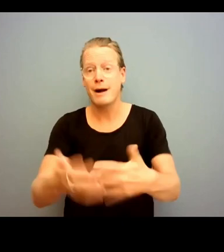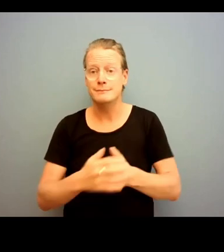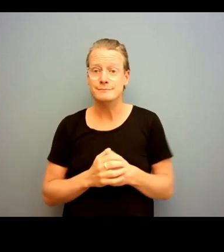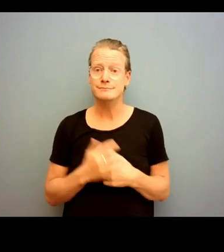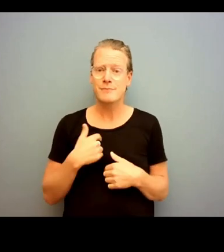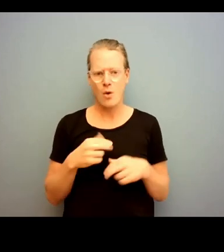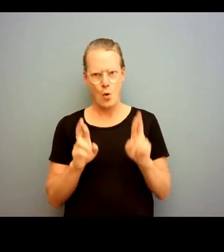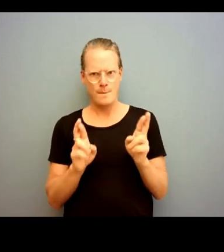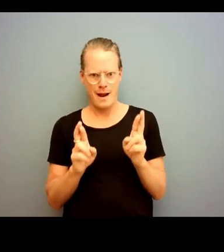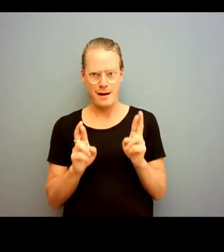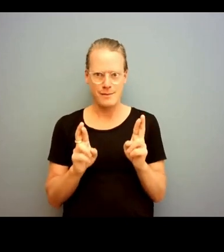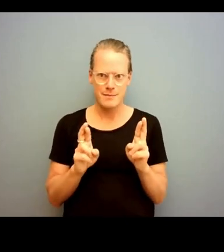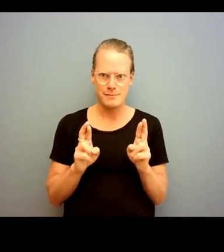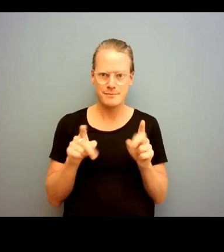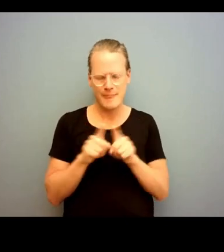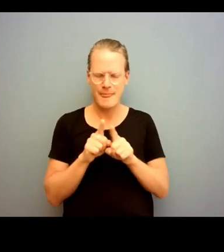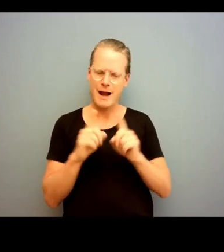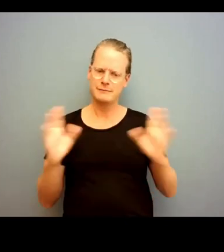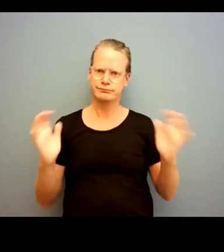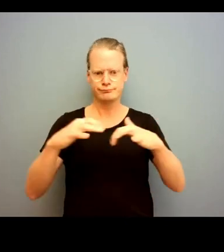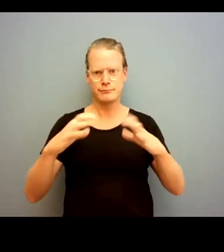discussion, we can change the situation.